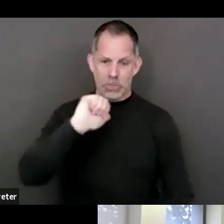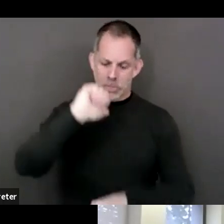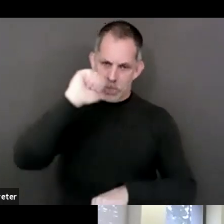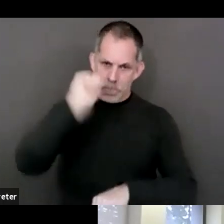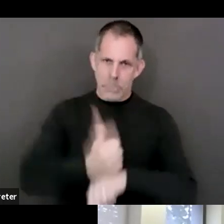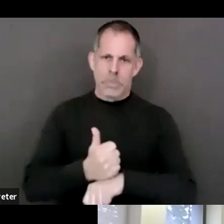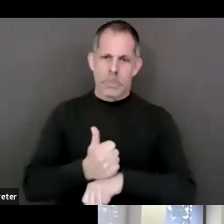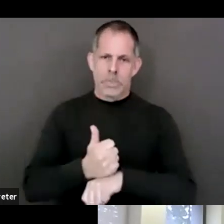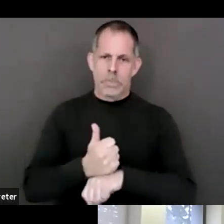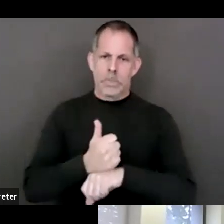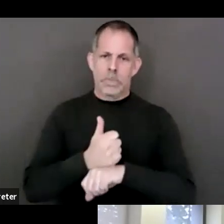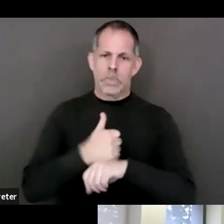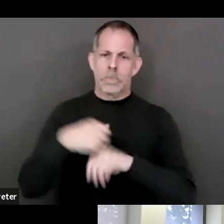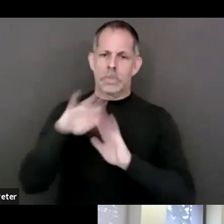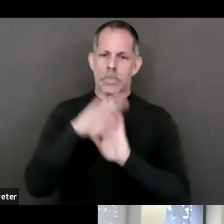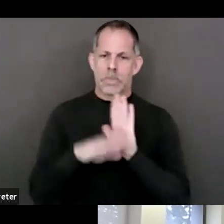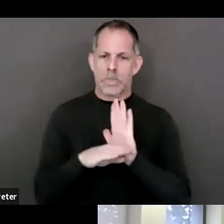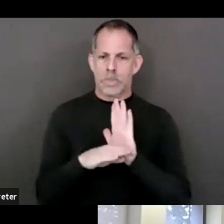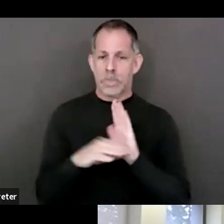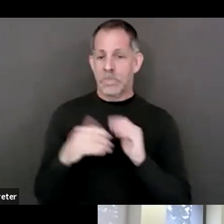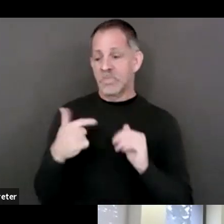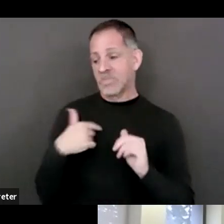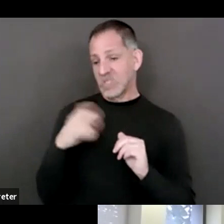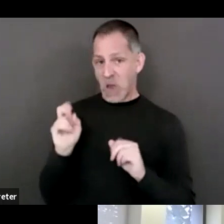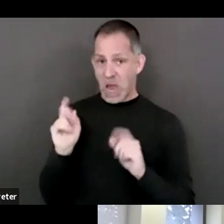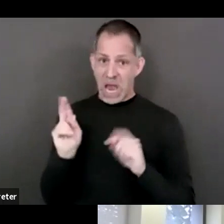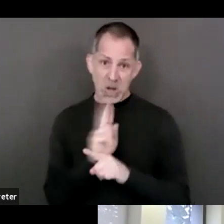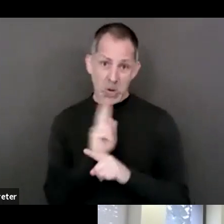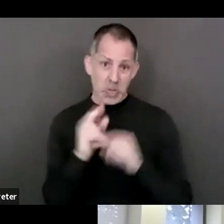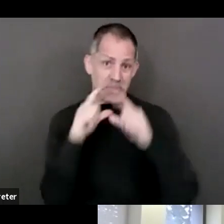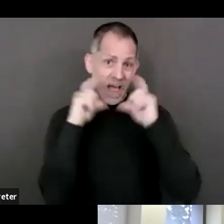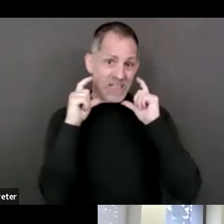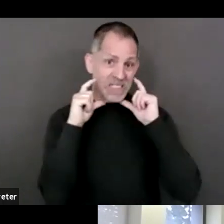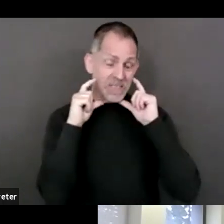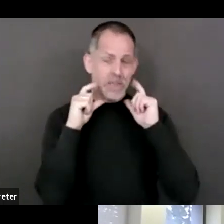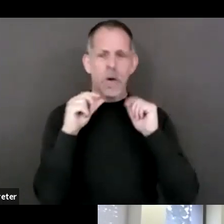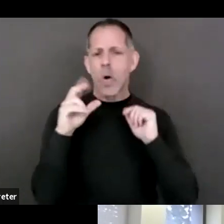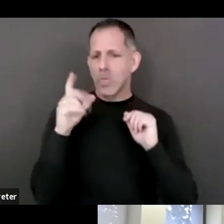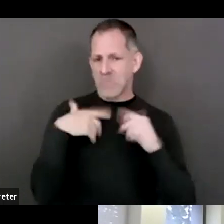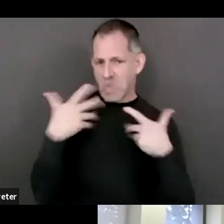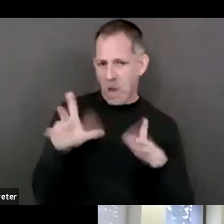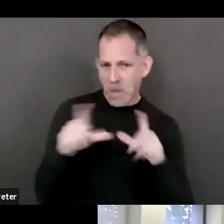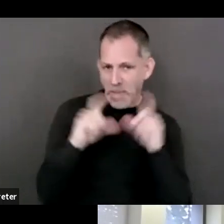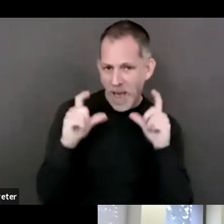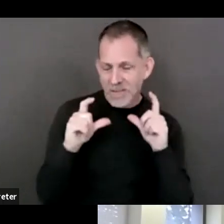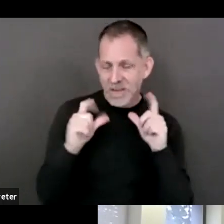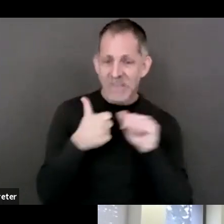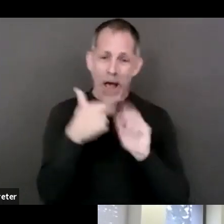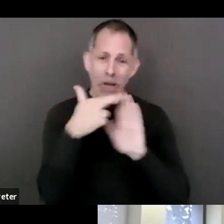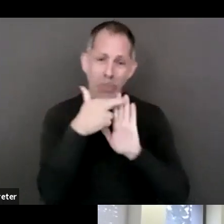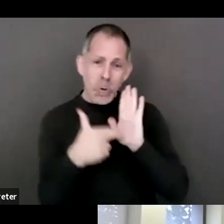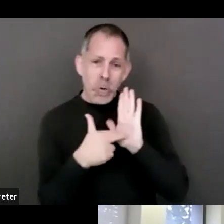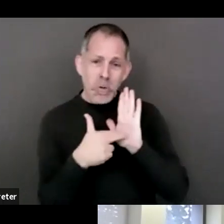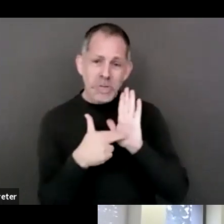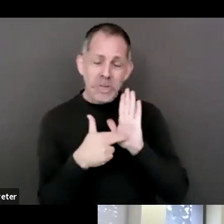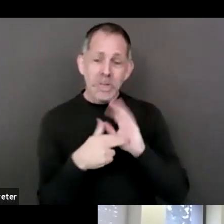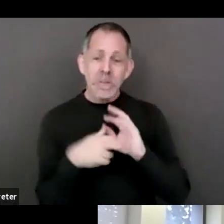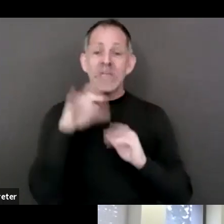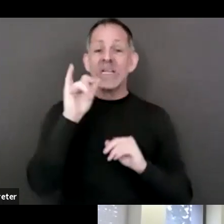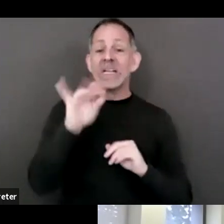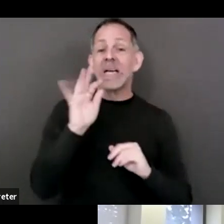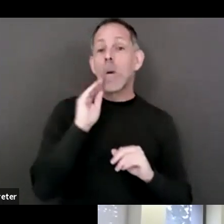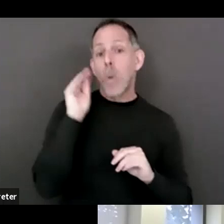wear one. I personally wear one whenever I'm not at home and, totally distanced out from other